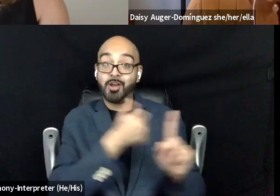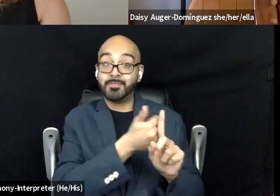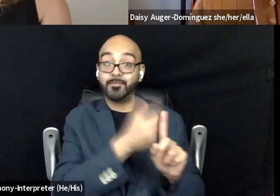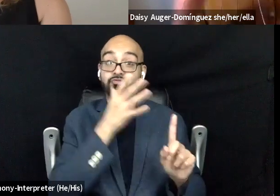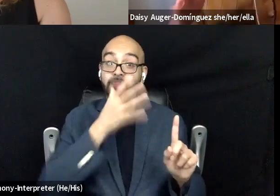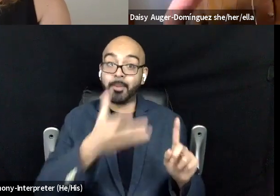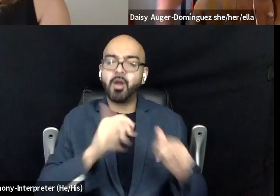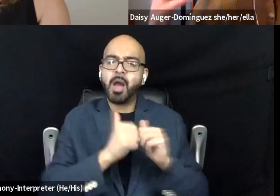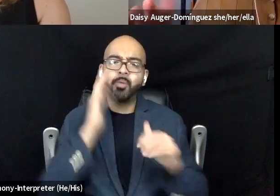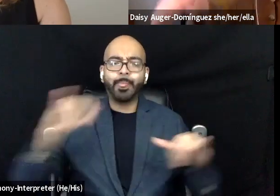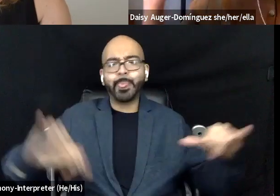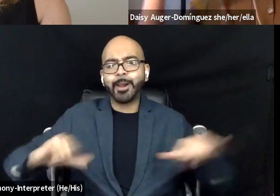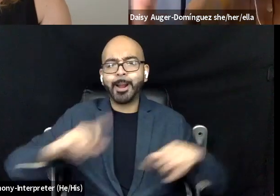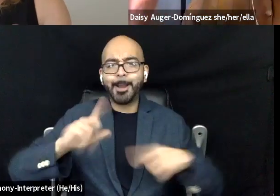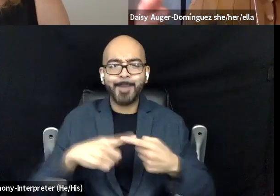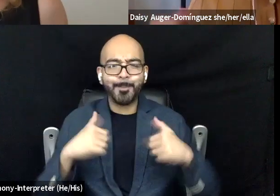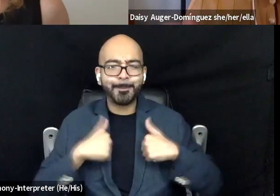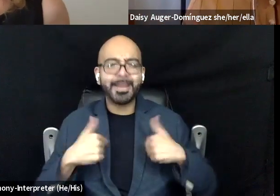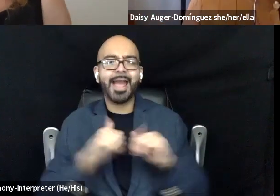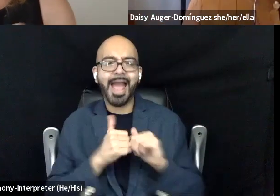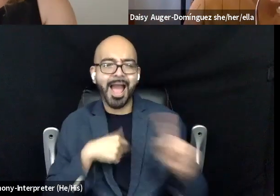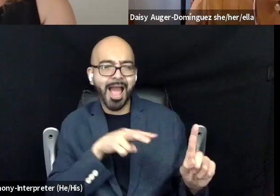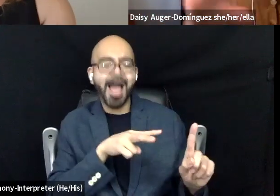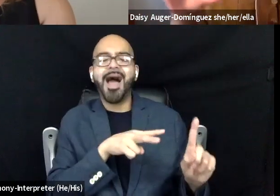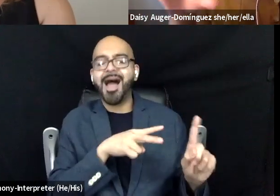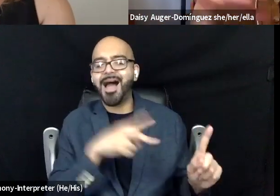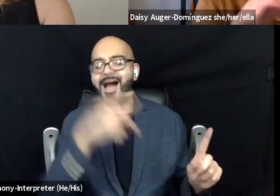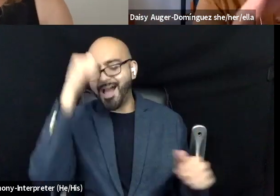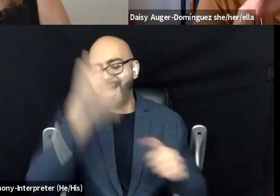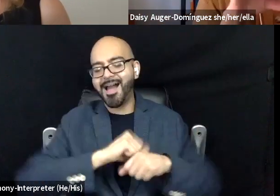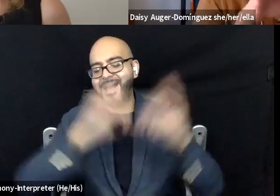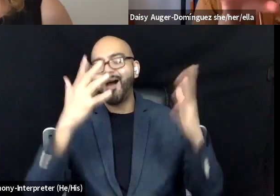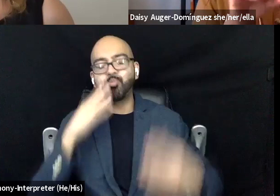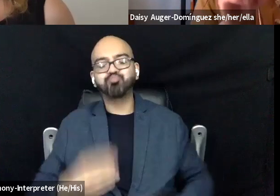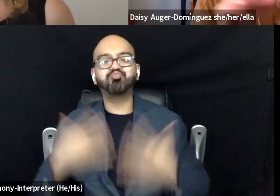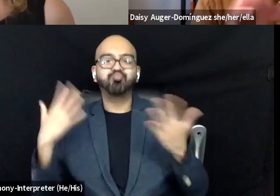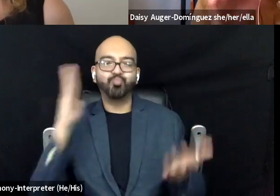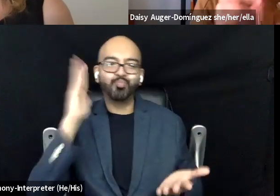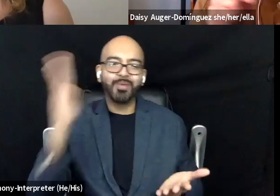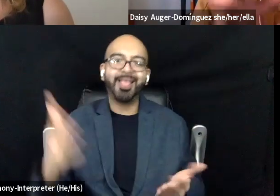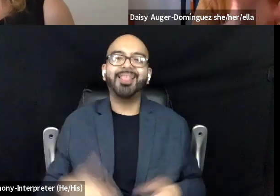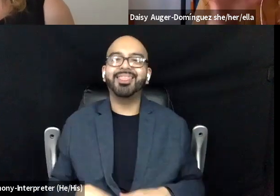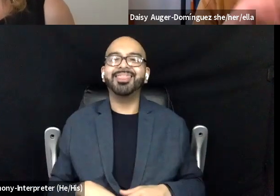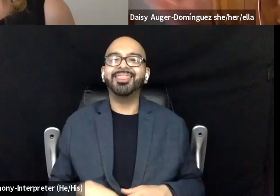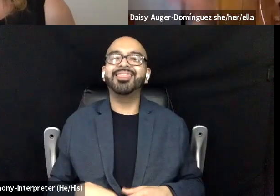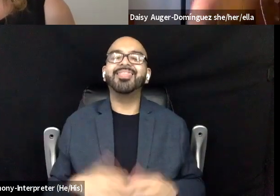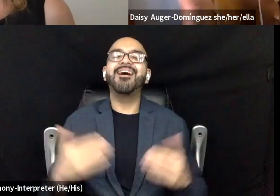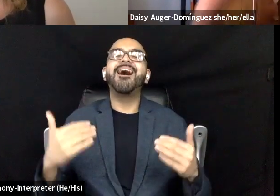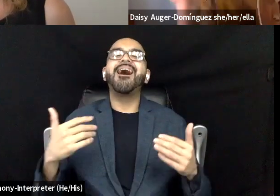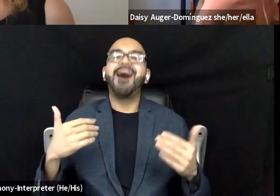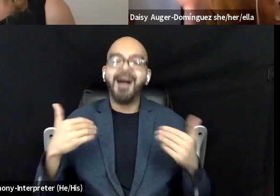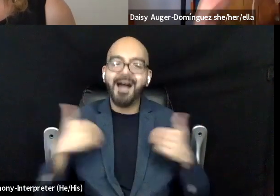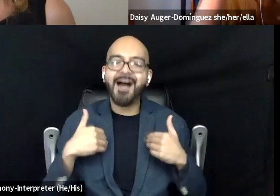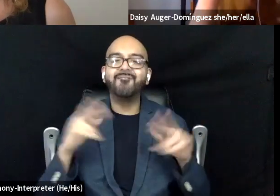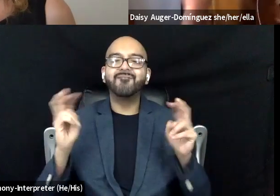about me? Because that usually kind of, like, lifts me up. A lot of people, I keep these, you know, gratitude email boxes where I